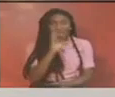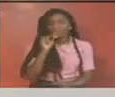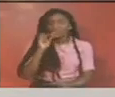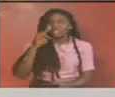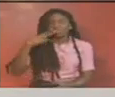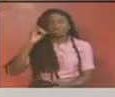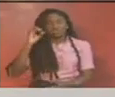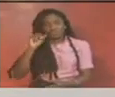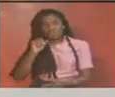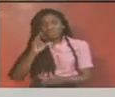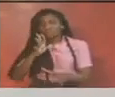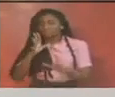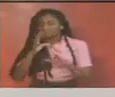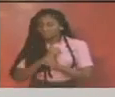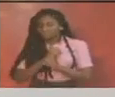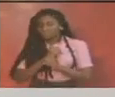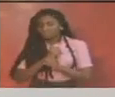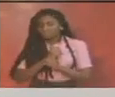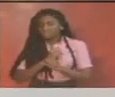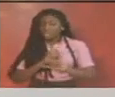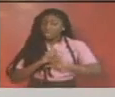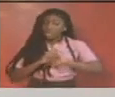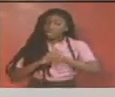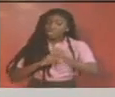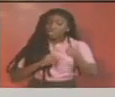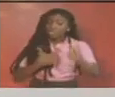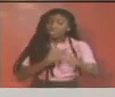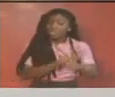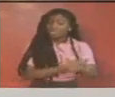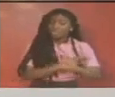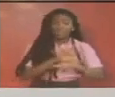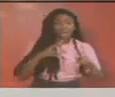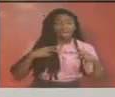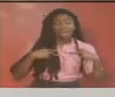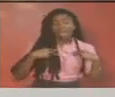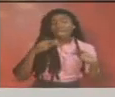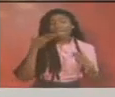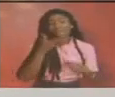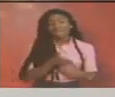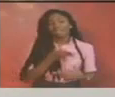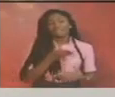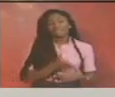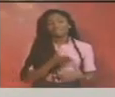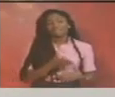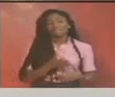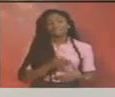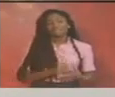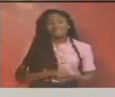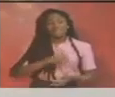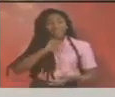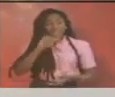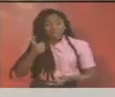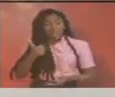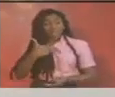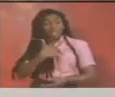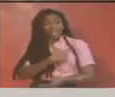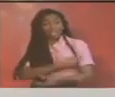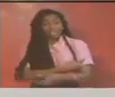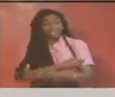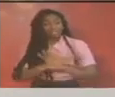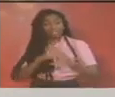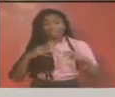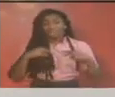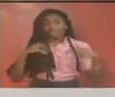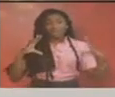approved medicines or vaccines. With the vaccines or medicines approved by other authorities, that confidentiality